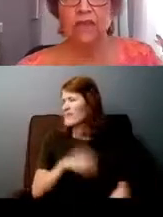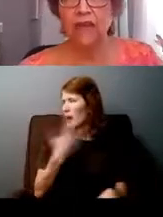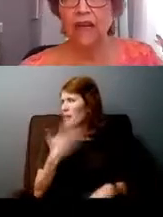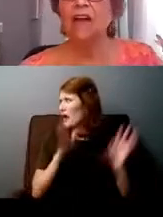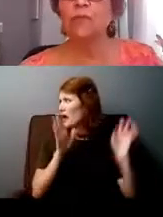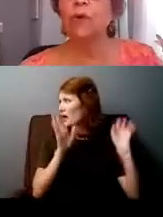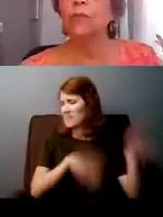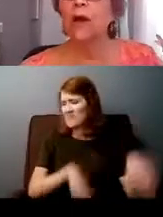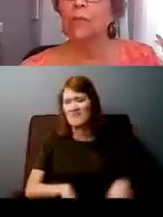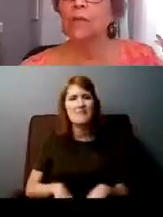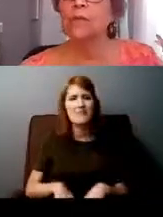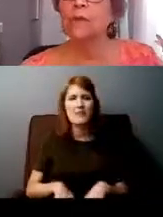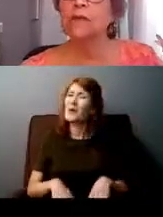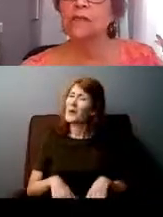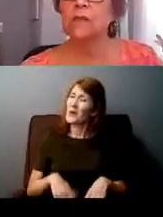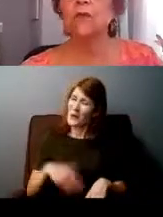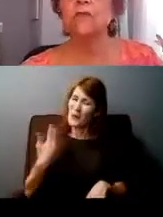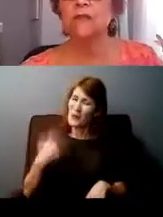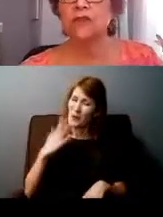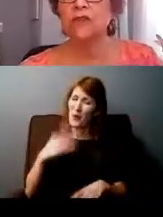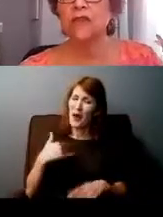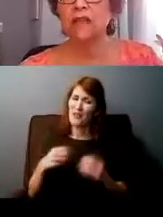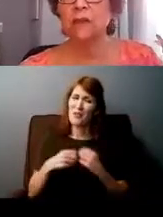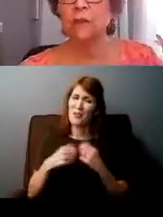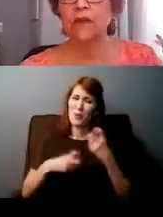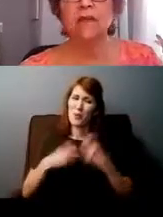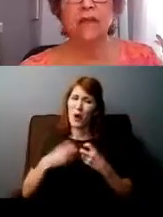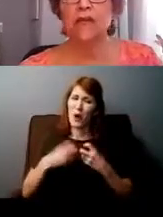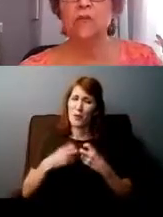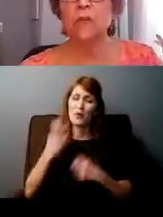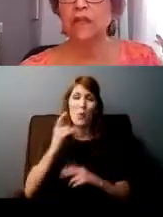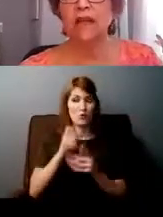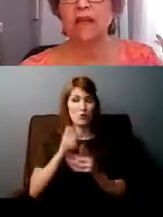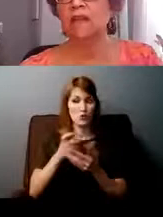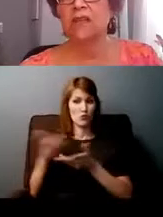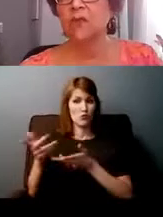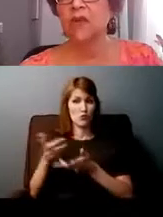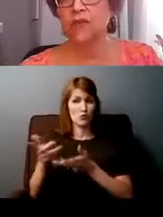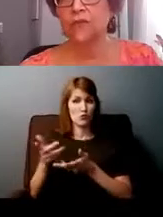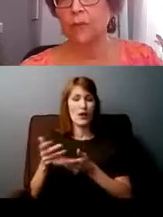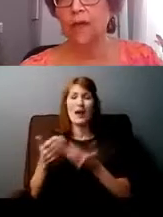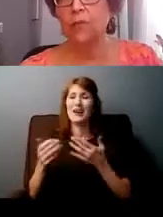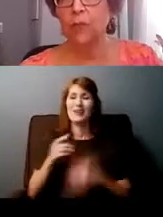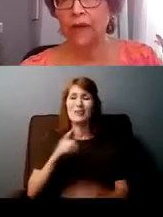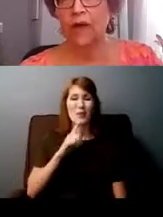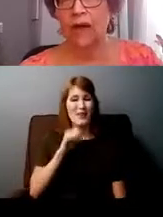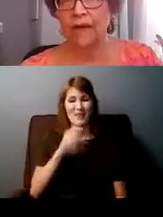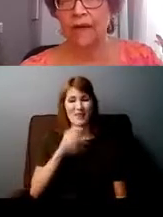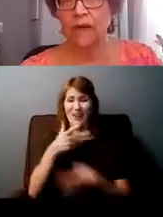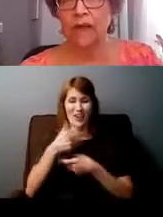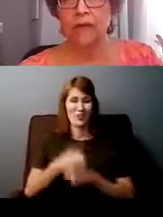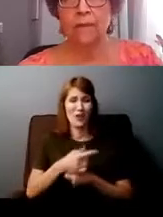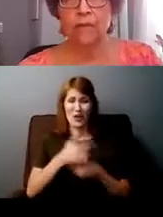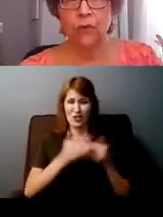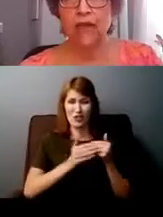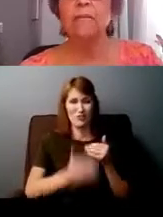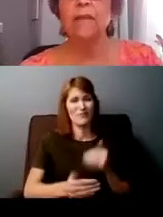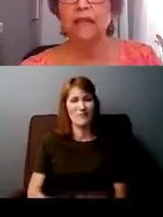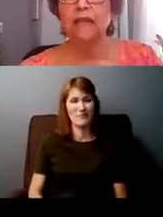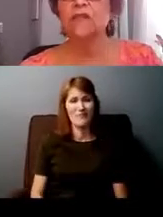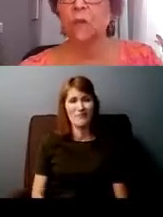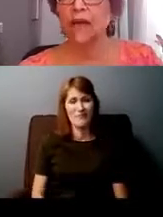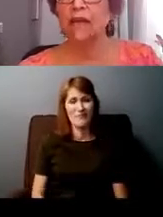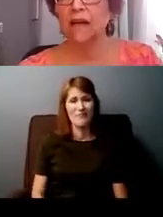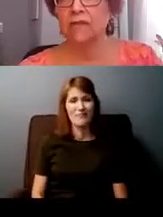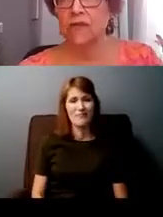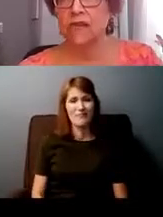then you're going to have more problems, because the person that you're dealing with is really not going to trust you from that point on. Try to make